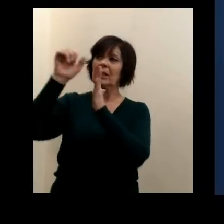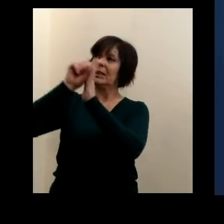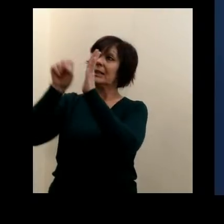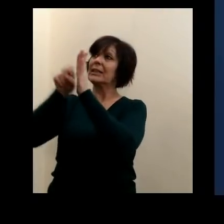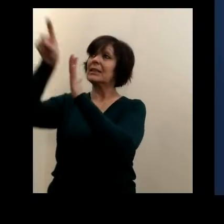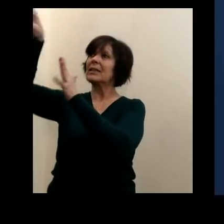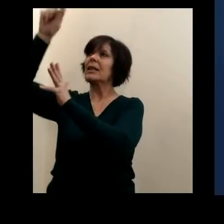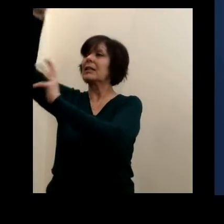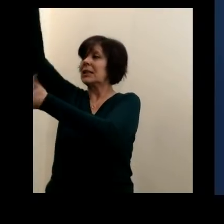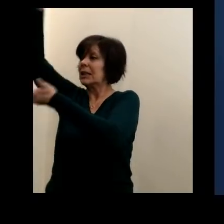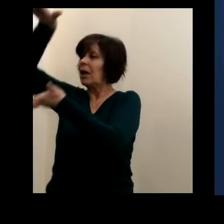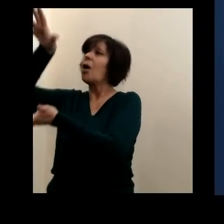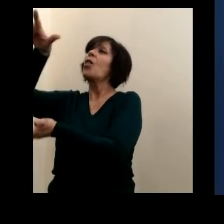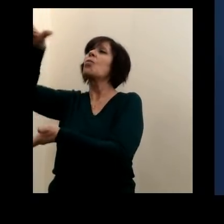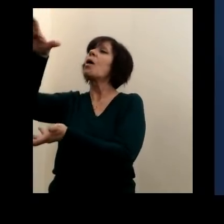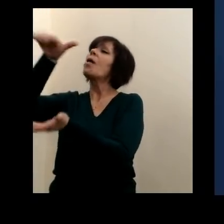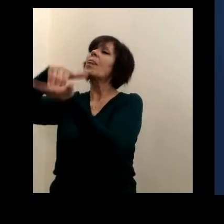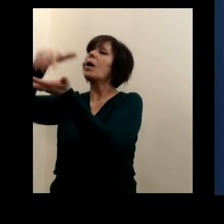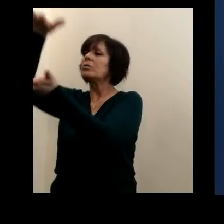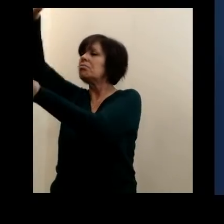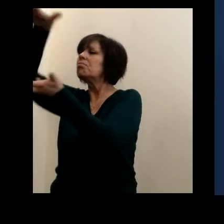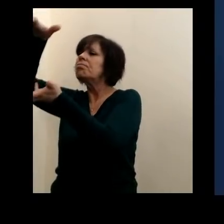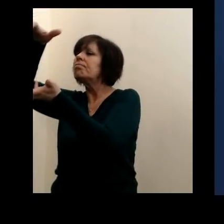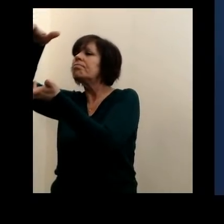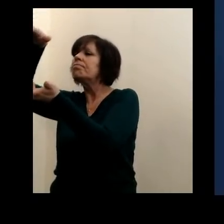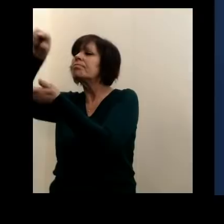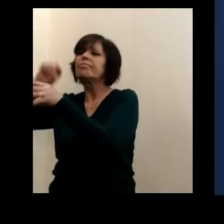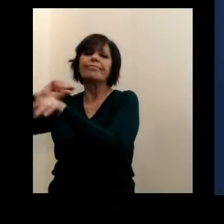those 300,000 doses and it